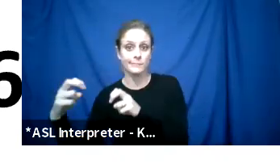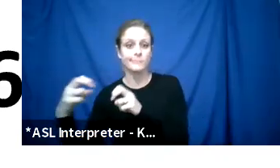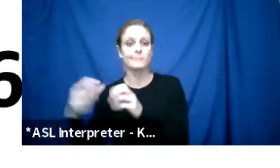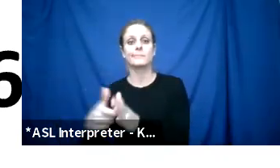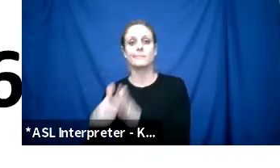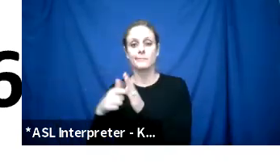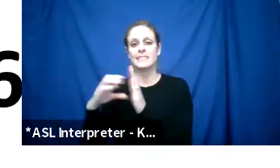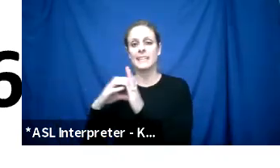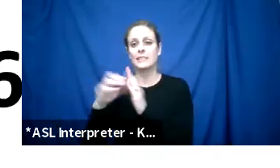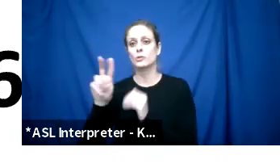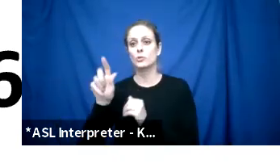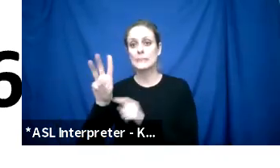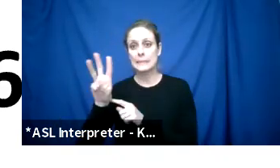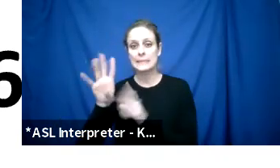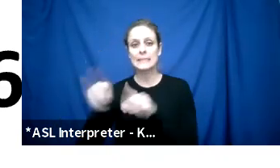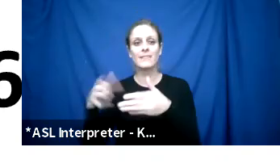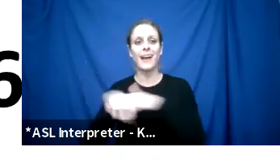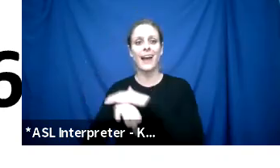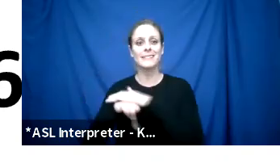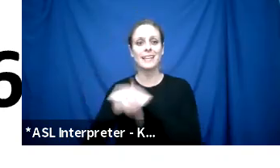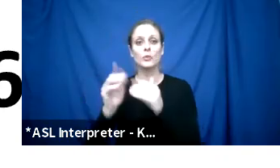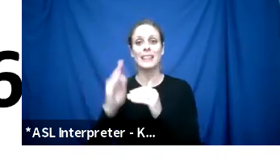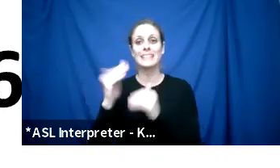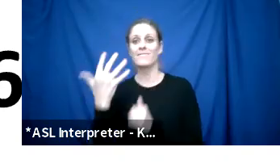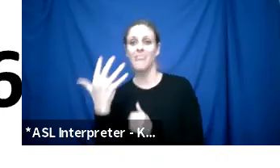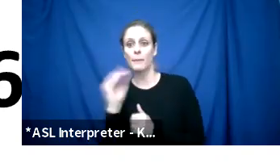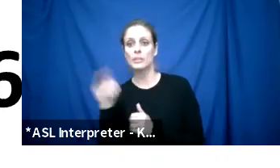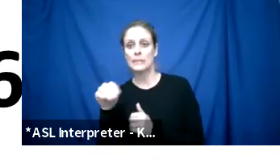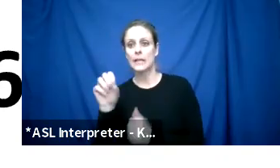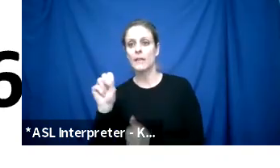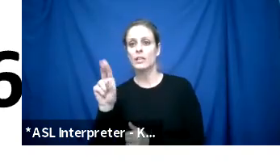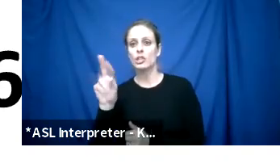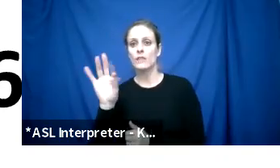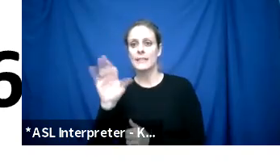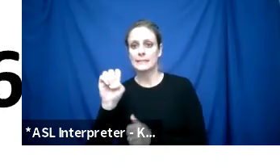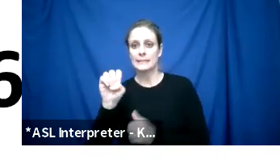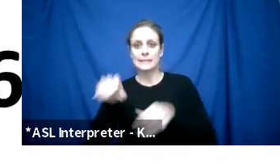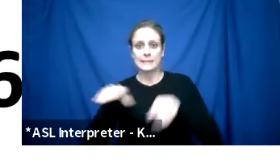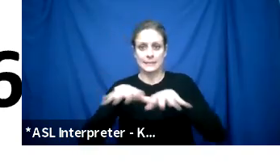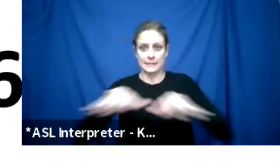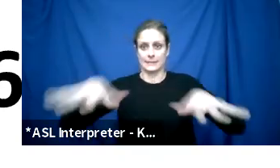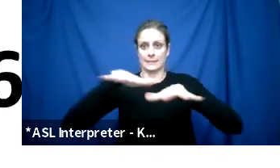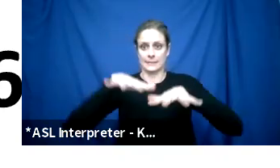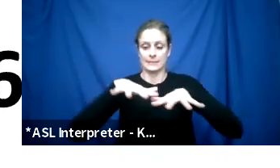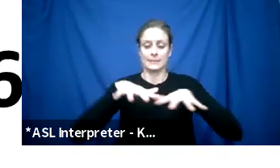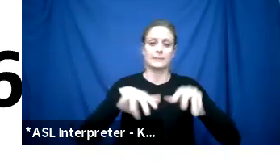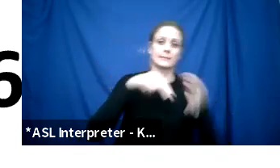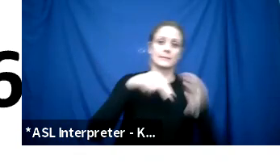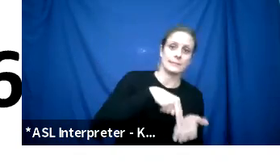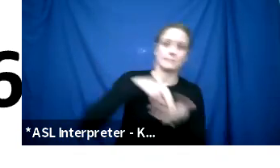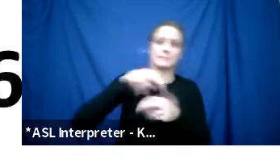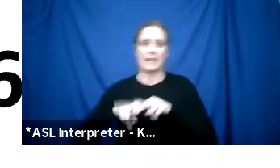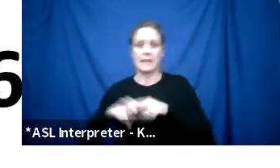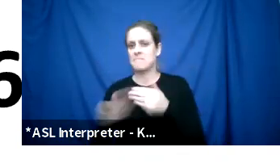5% of the surfaces. Applies to both standing and seated spaces, and you disperse those spaces in the